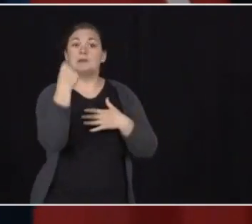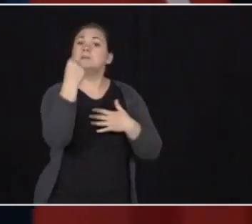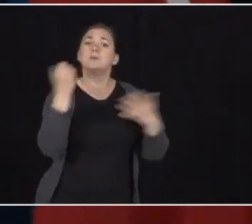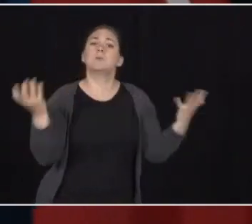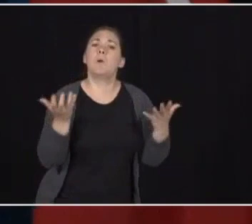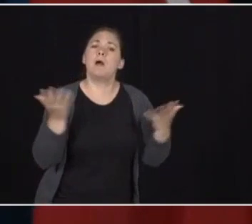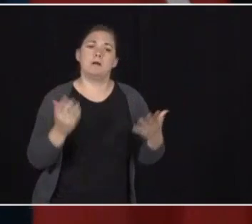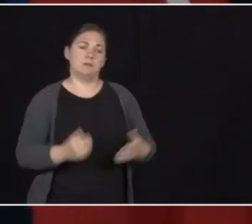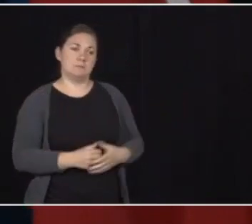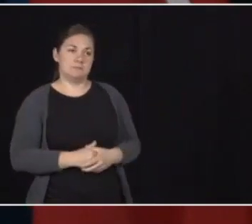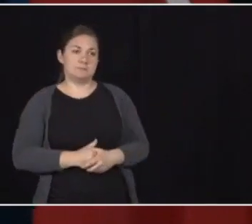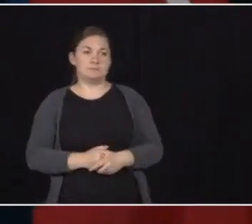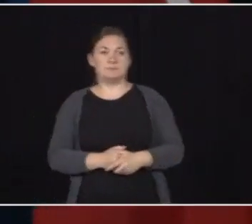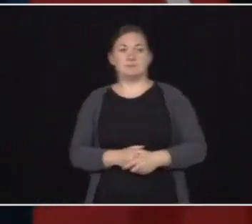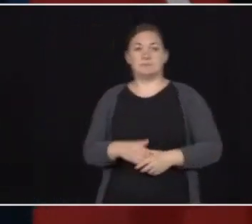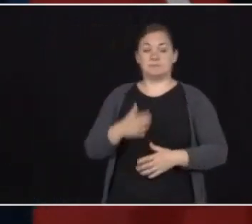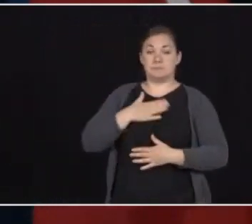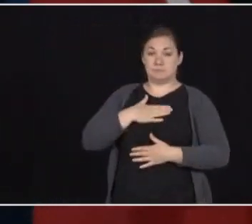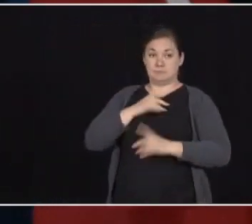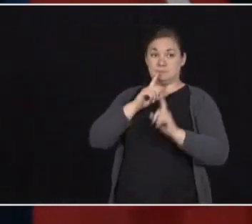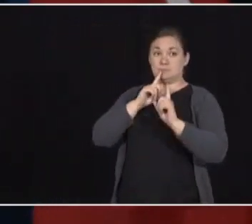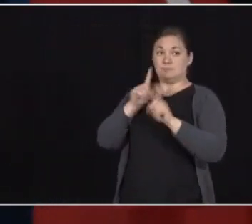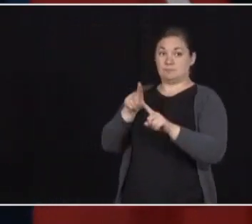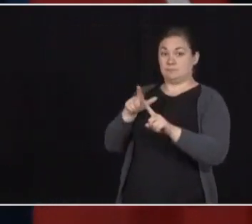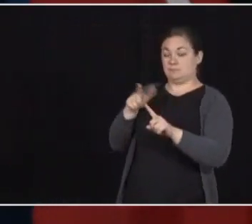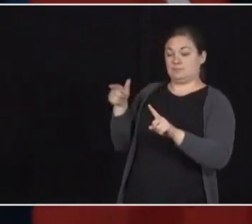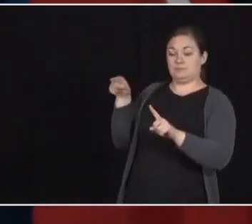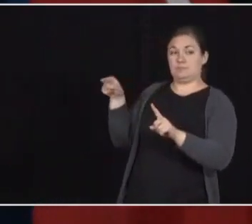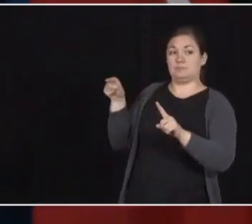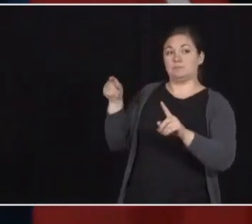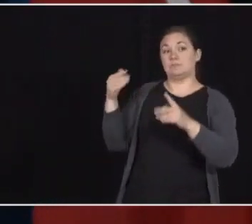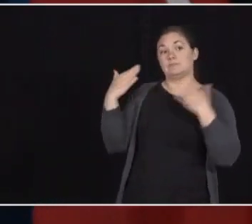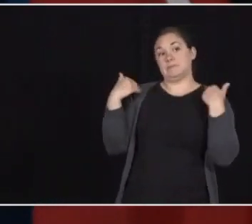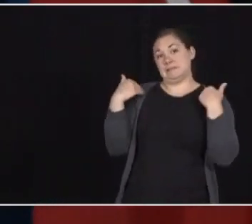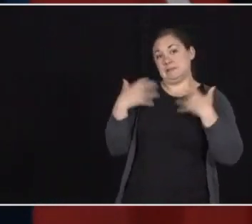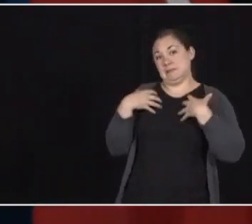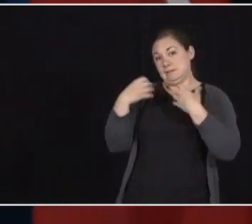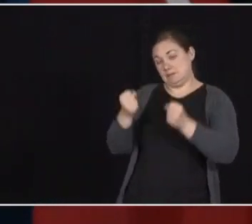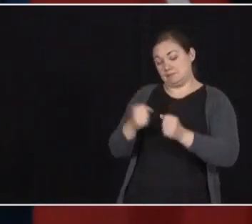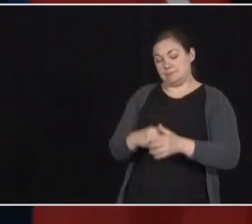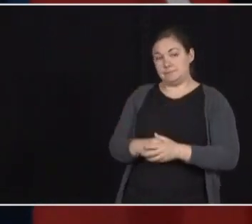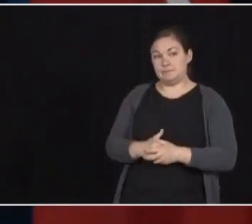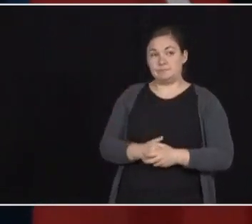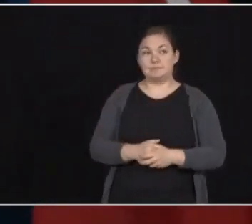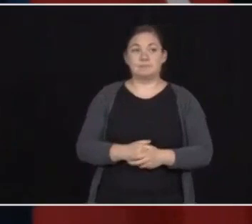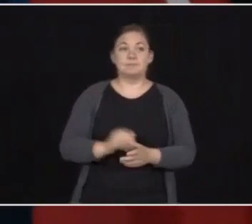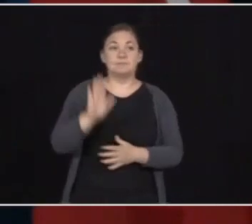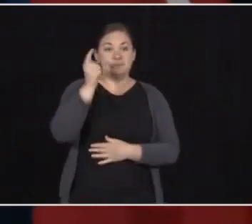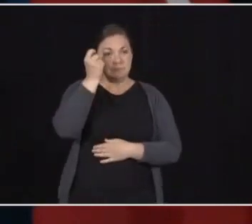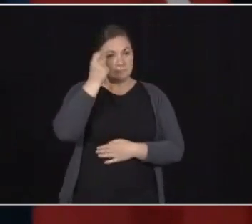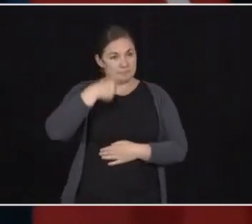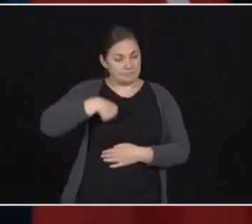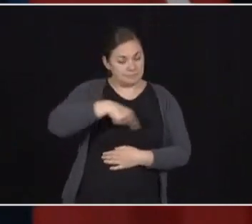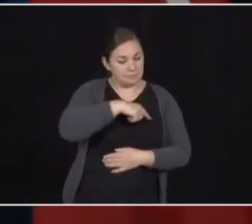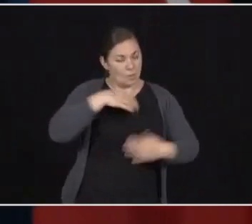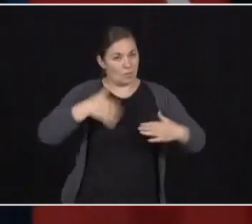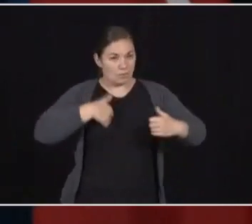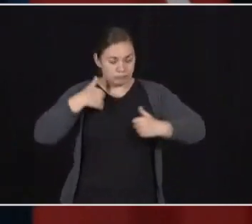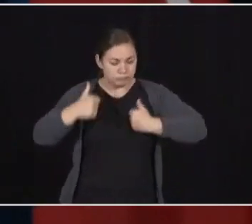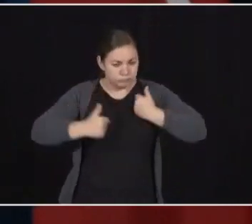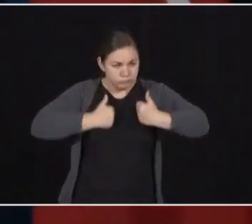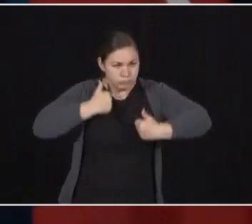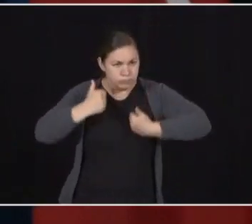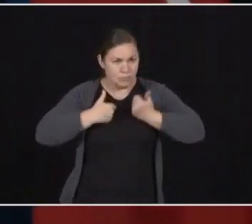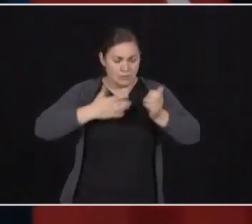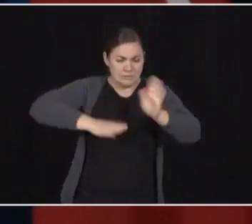give you my quick answer, then I'll pass it over to the Minister of Health. We're working very aggressively on coming up with